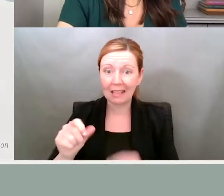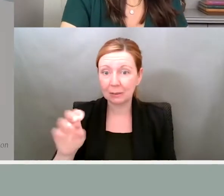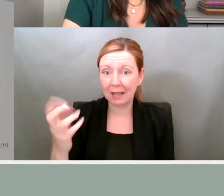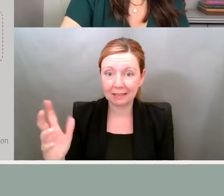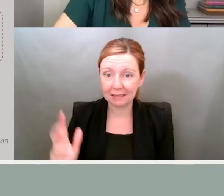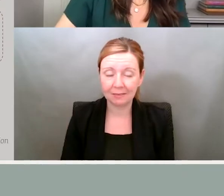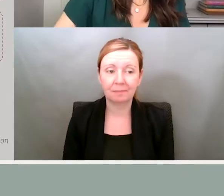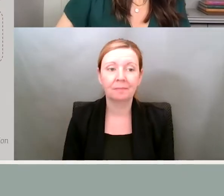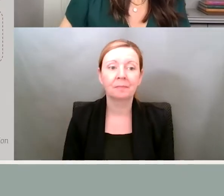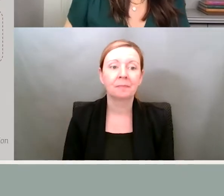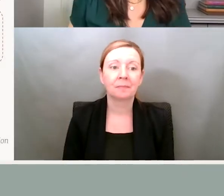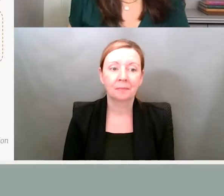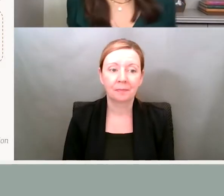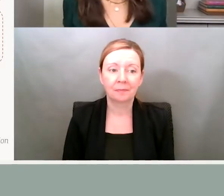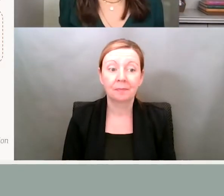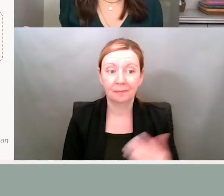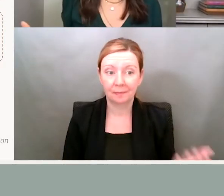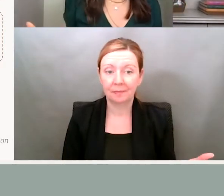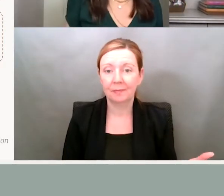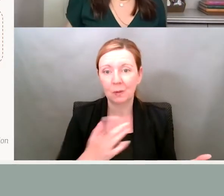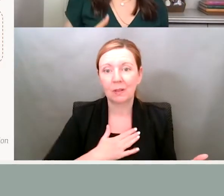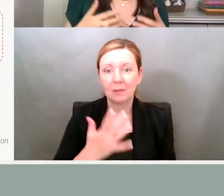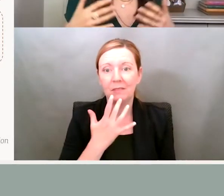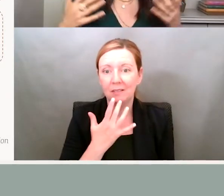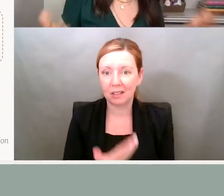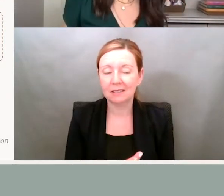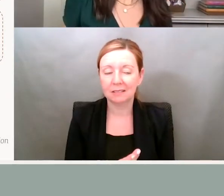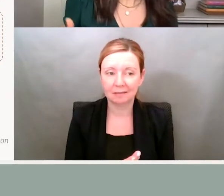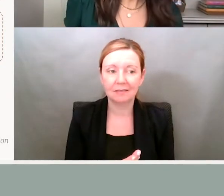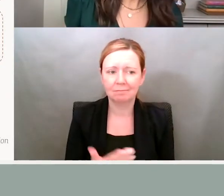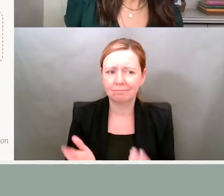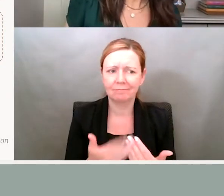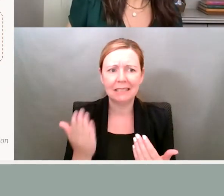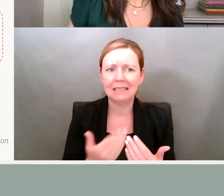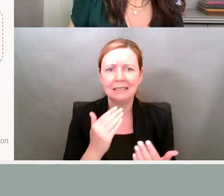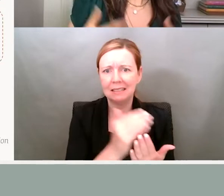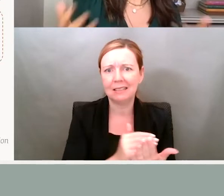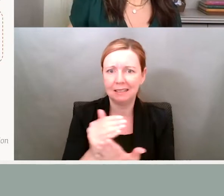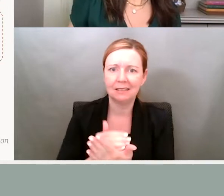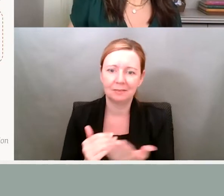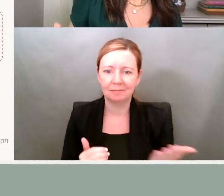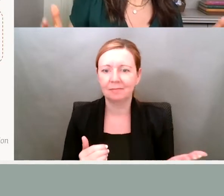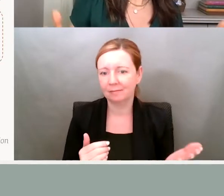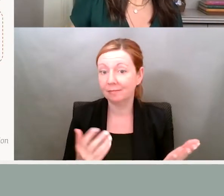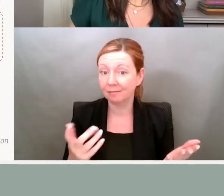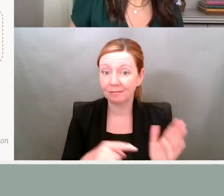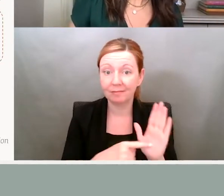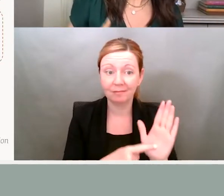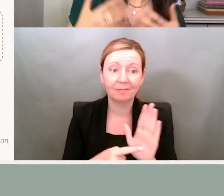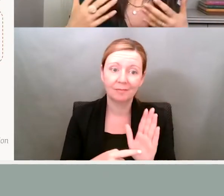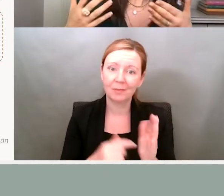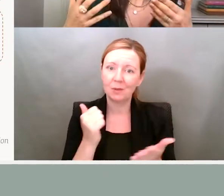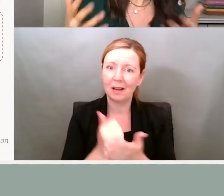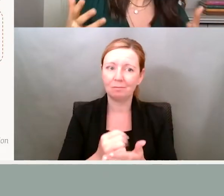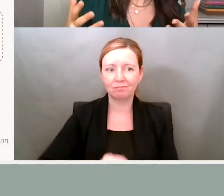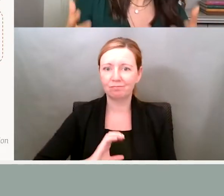to it. This is one of my favorite easy recipes, and I really want to show this to you to empower